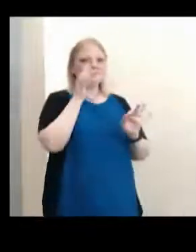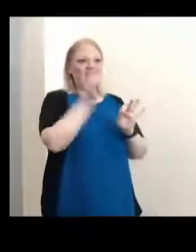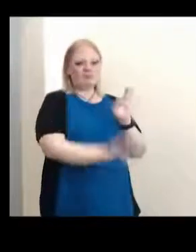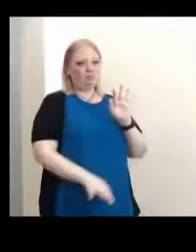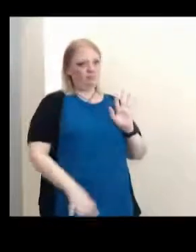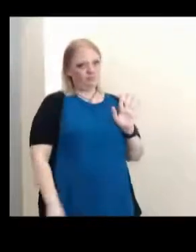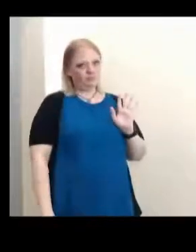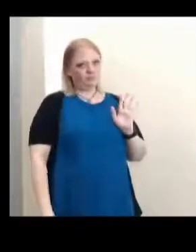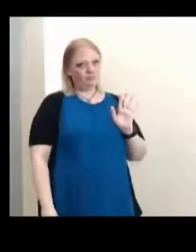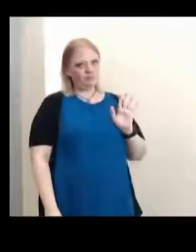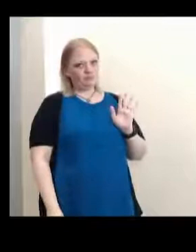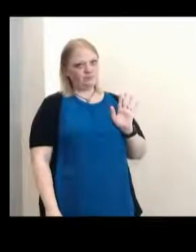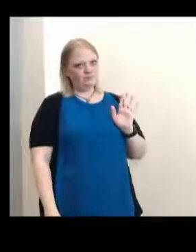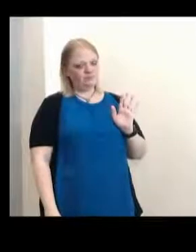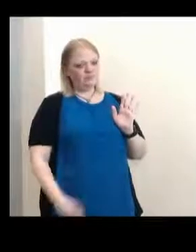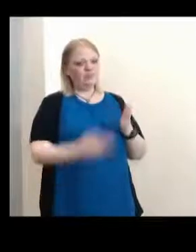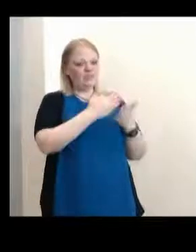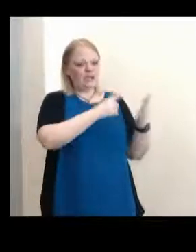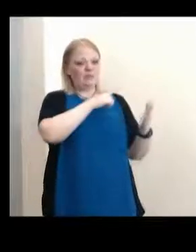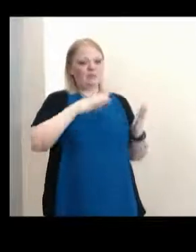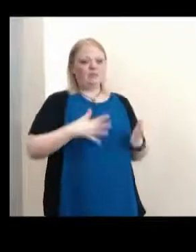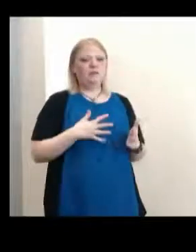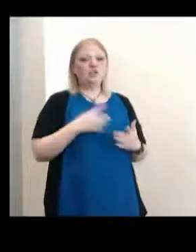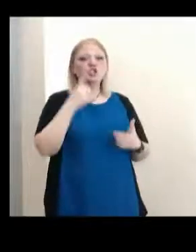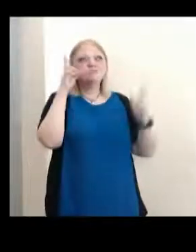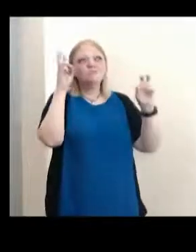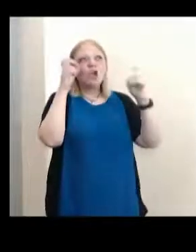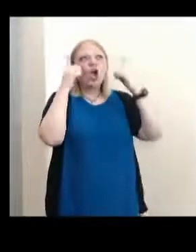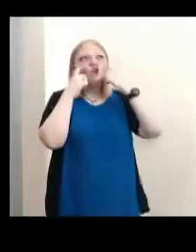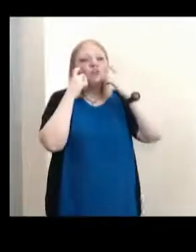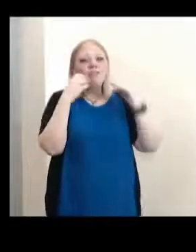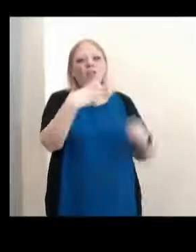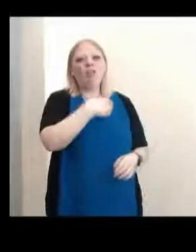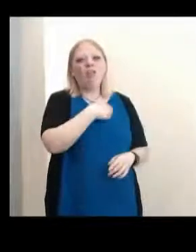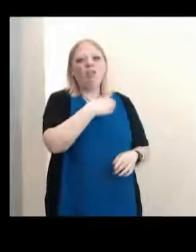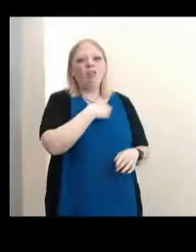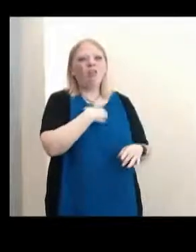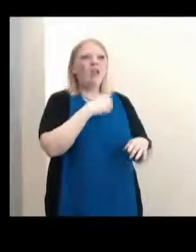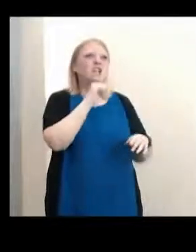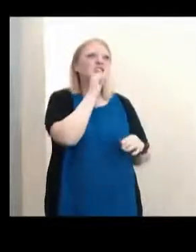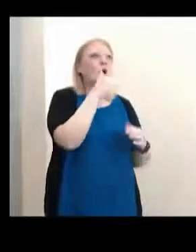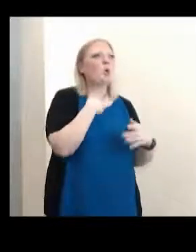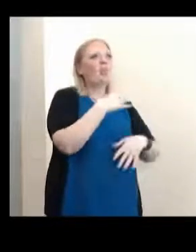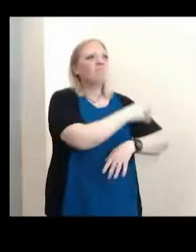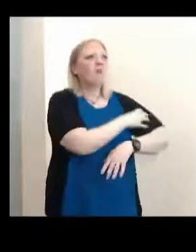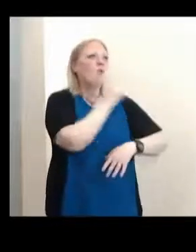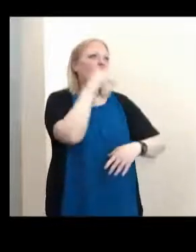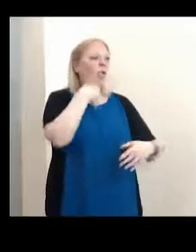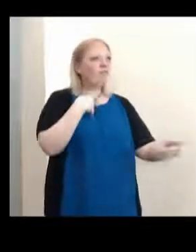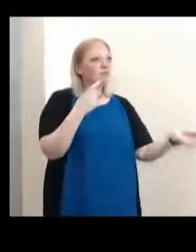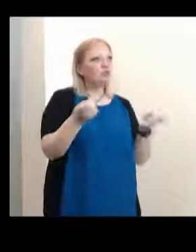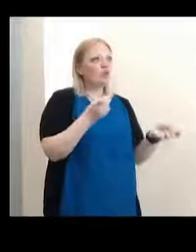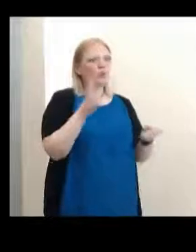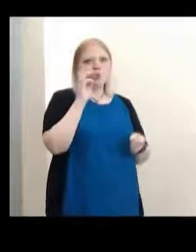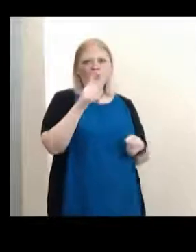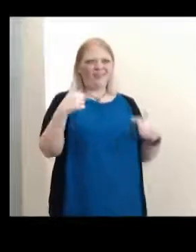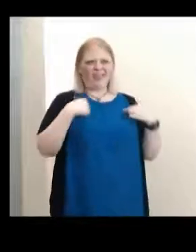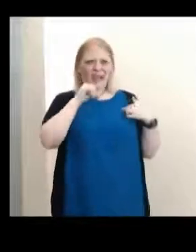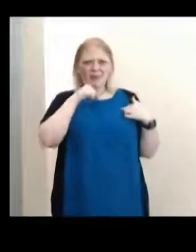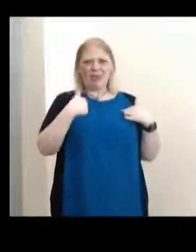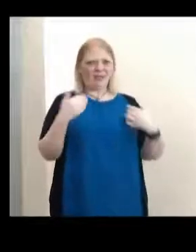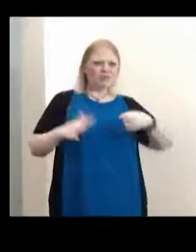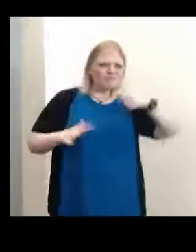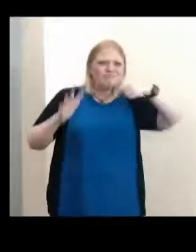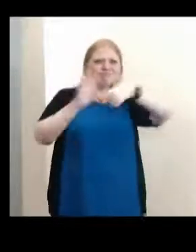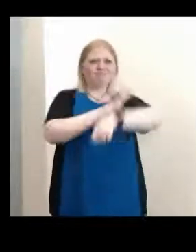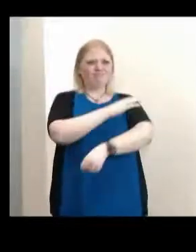this. Some legislators may cry that they don't have complete power and control over it. Well, I don't have complete power